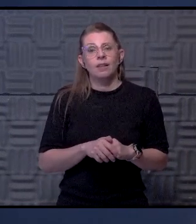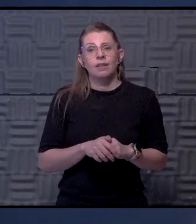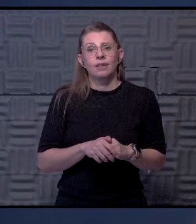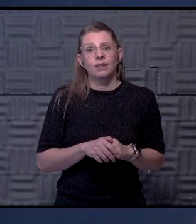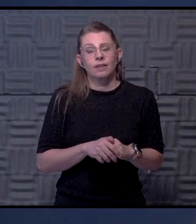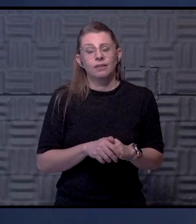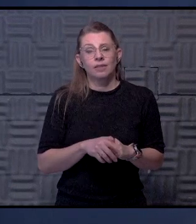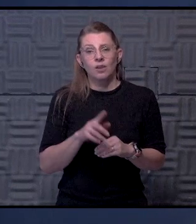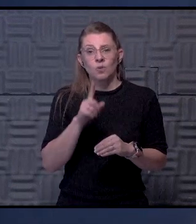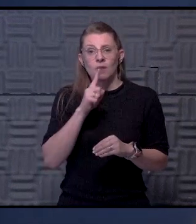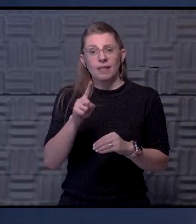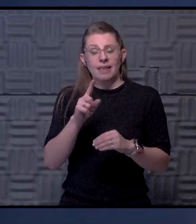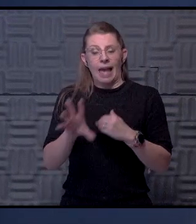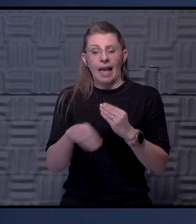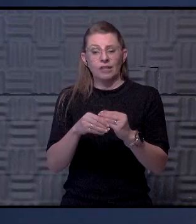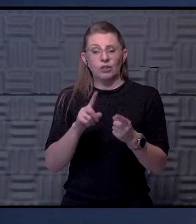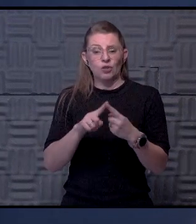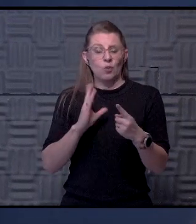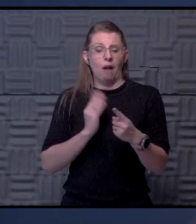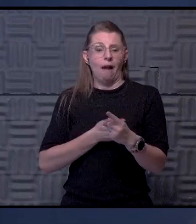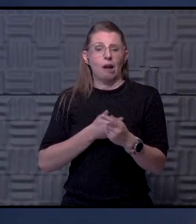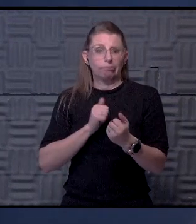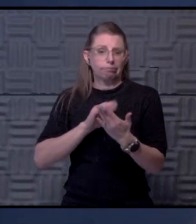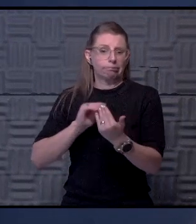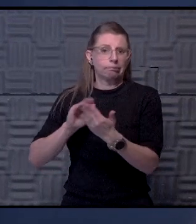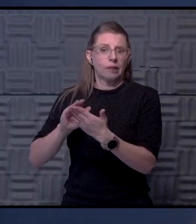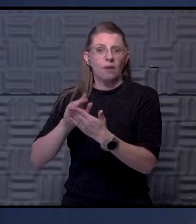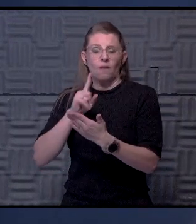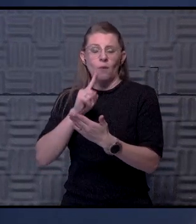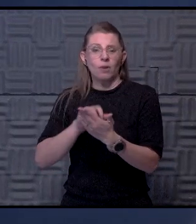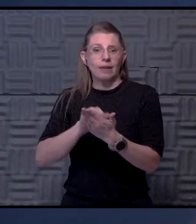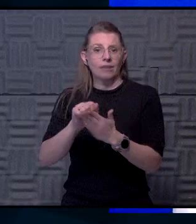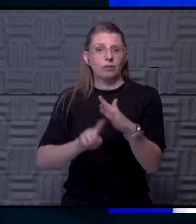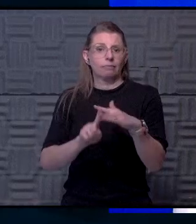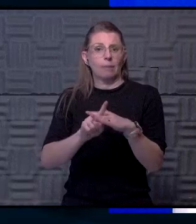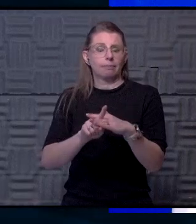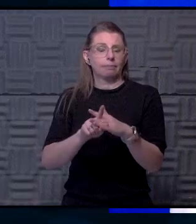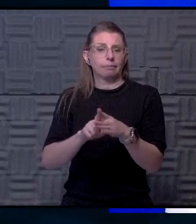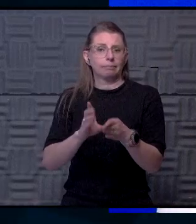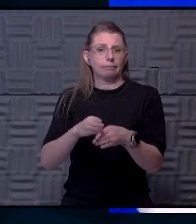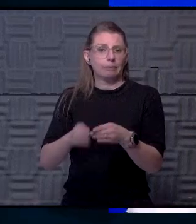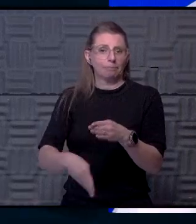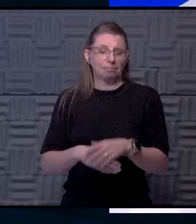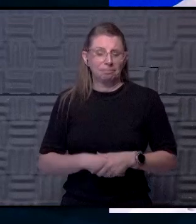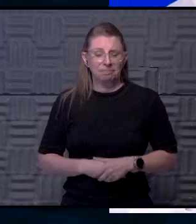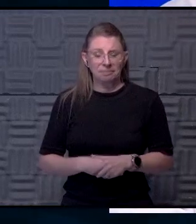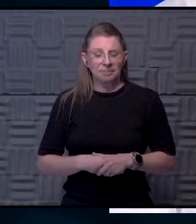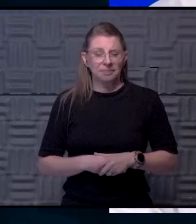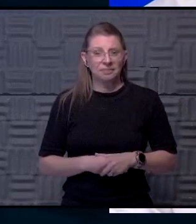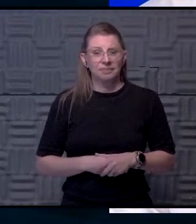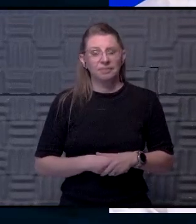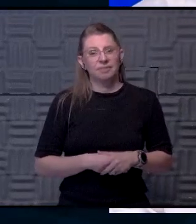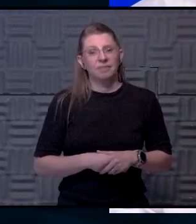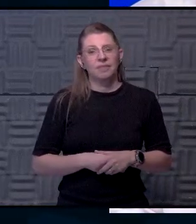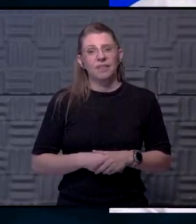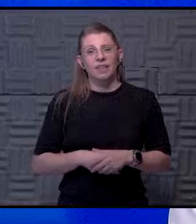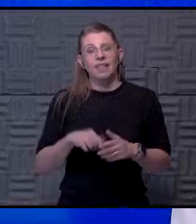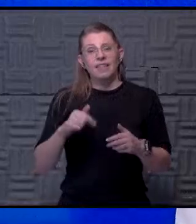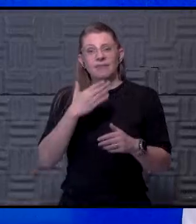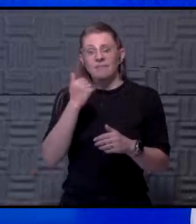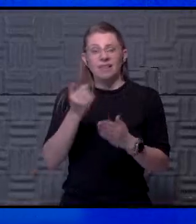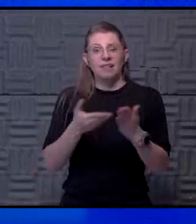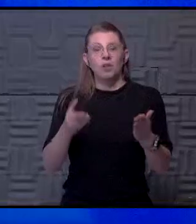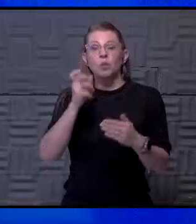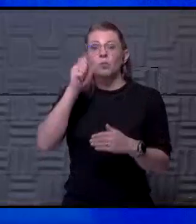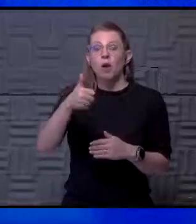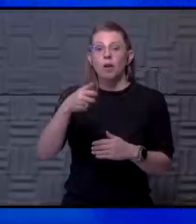in fighting these very difficult recurrences. Yeah. man, this is just the best stuff. Hey,